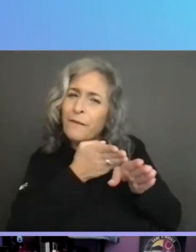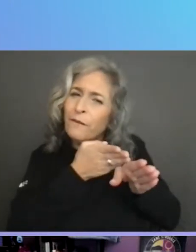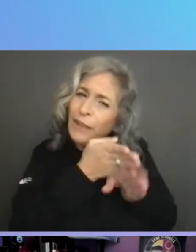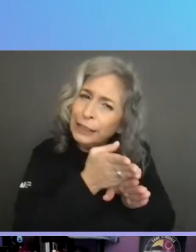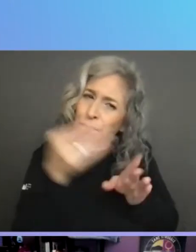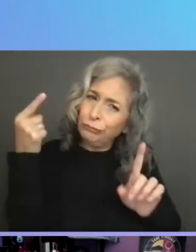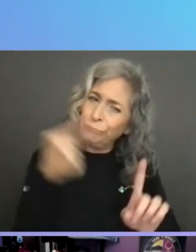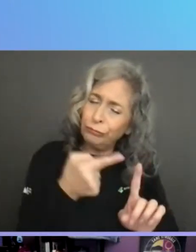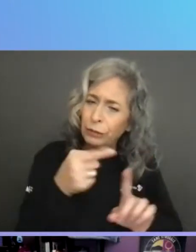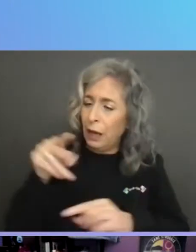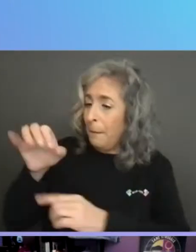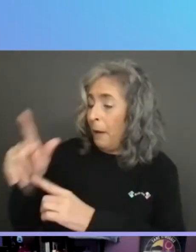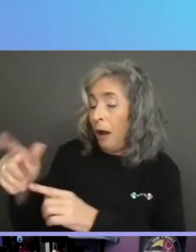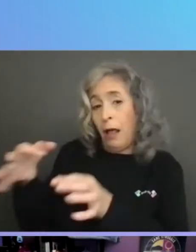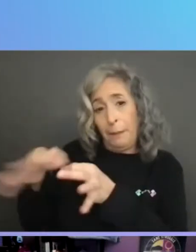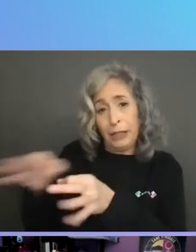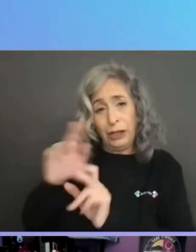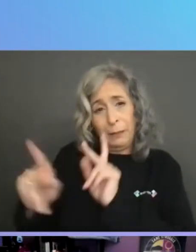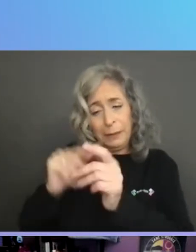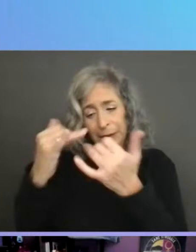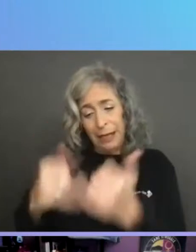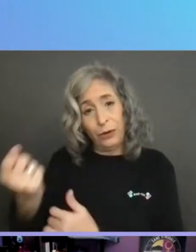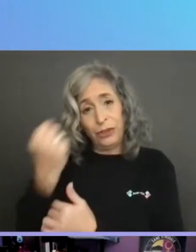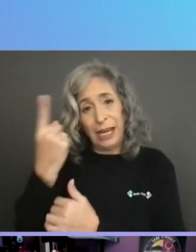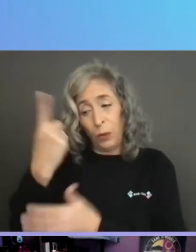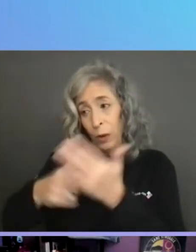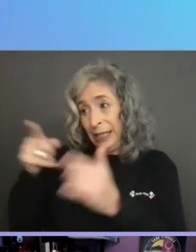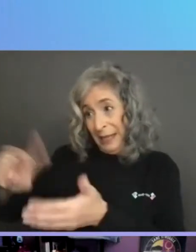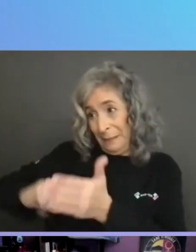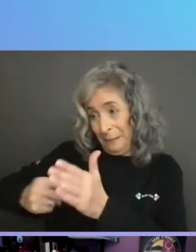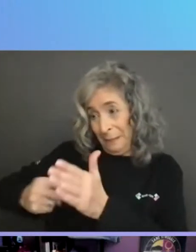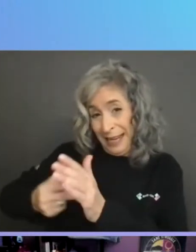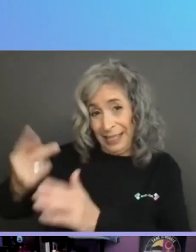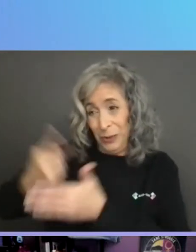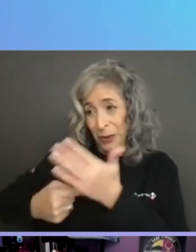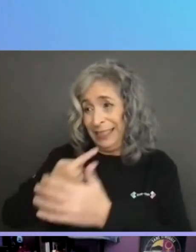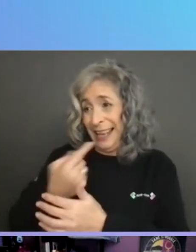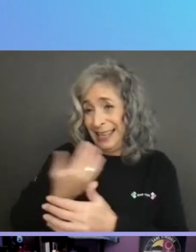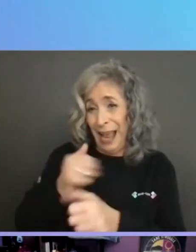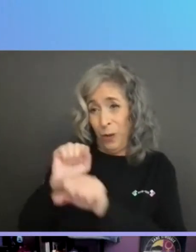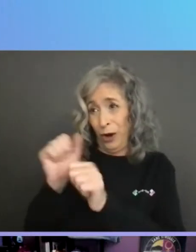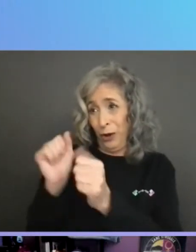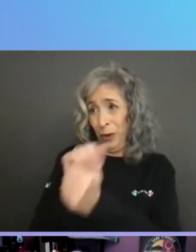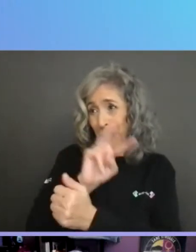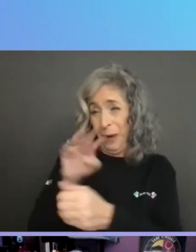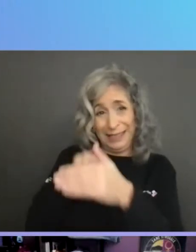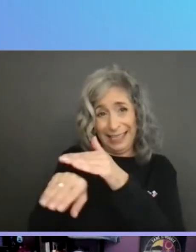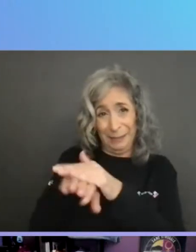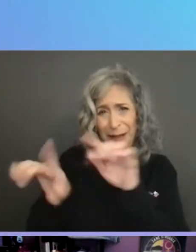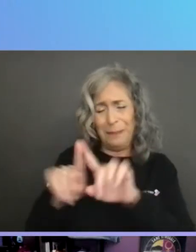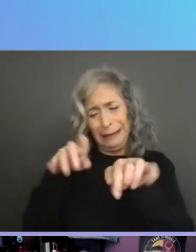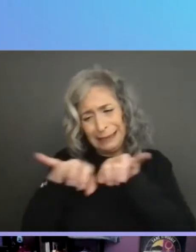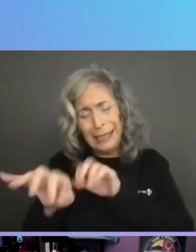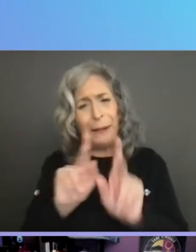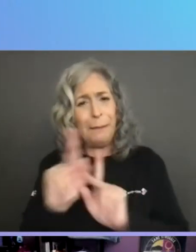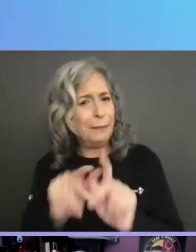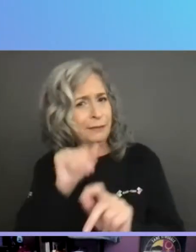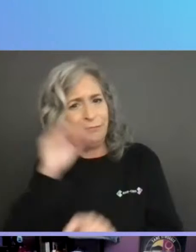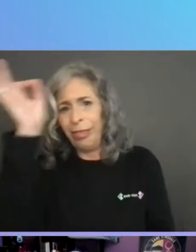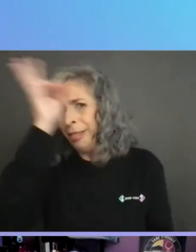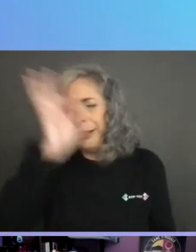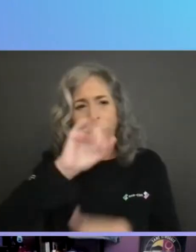of what Paul said was that people now understand what he means when he says he works in web accessibility. But there's still a lot of people that don't know